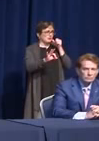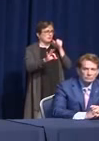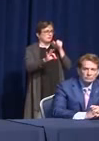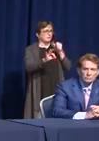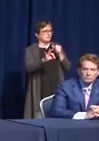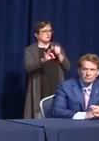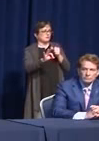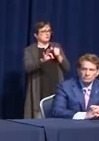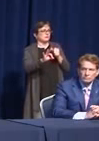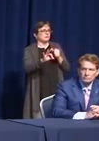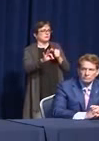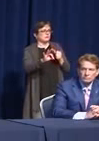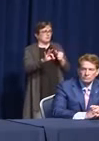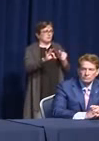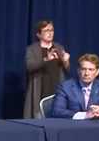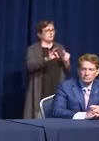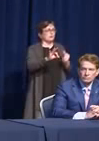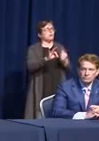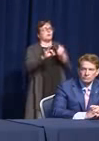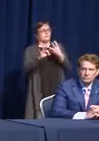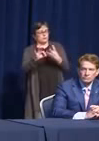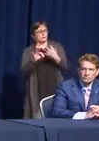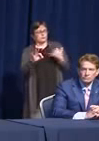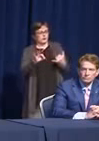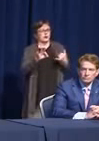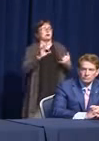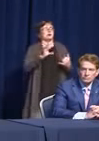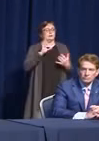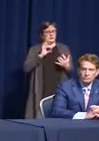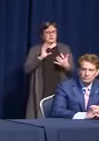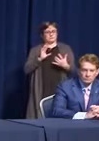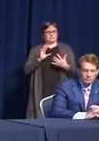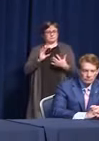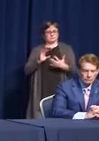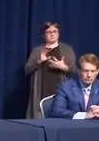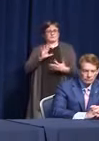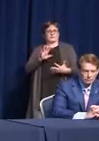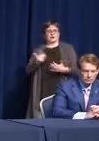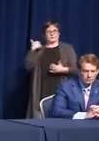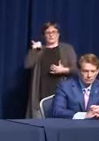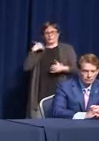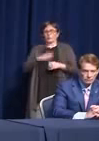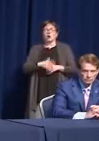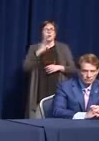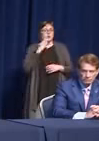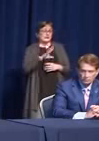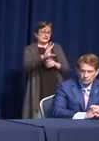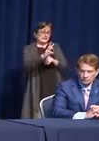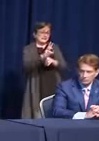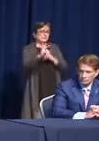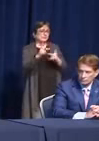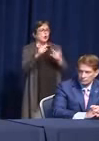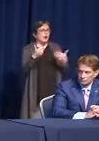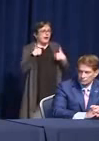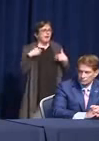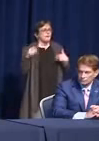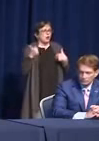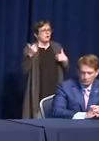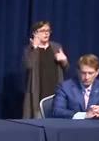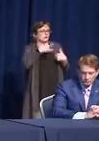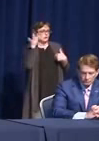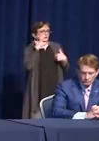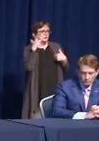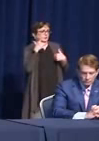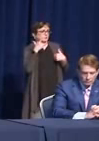6 yesterday and today, we know that 3 individuals had comorbid conditions